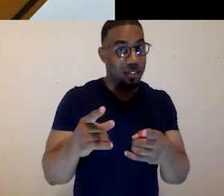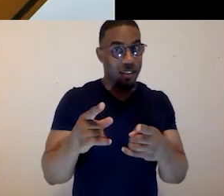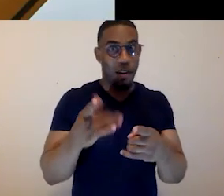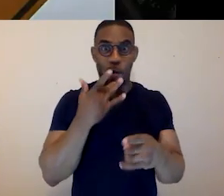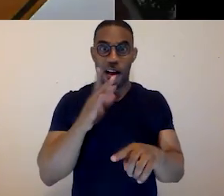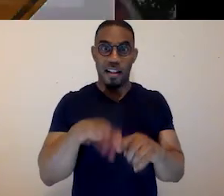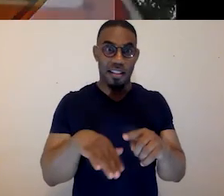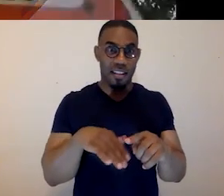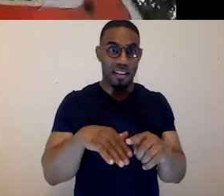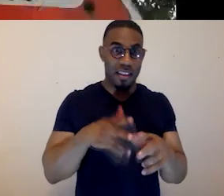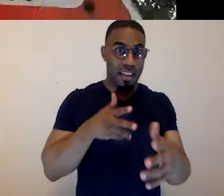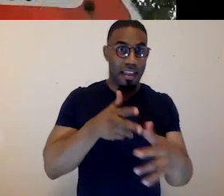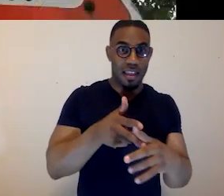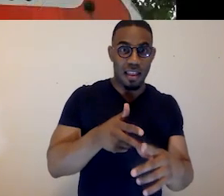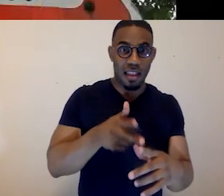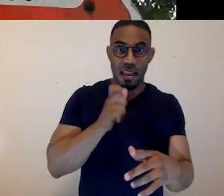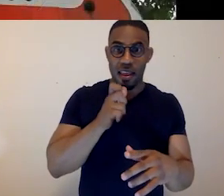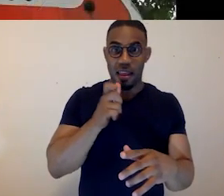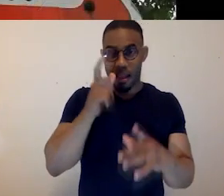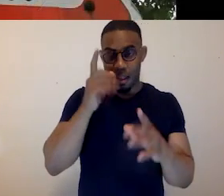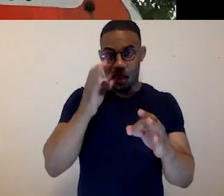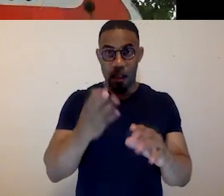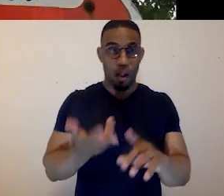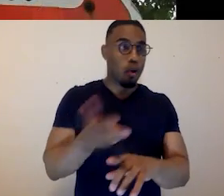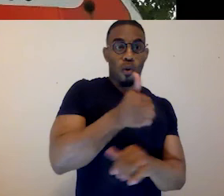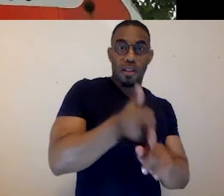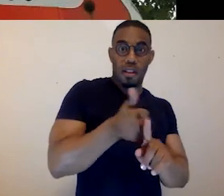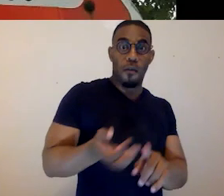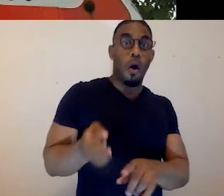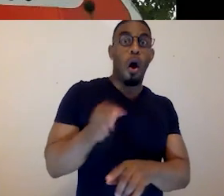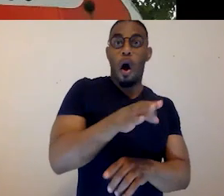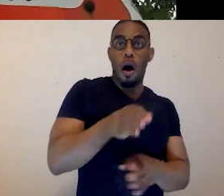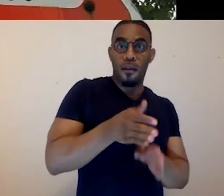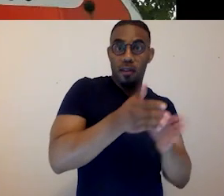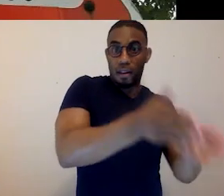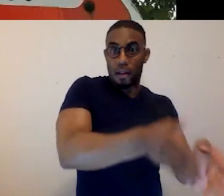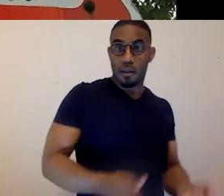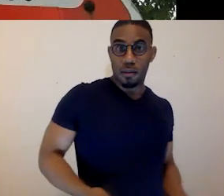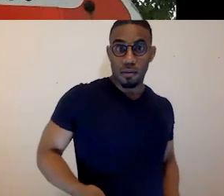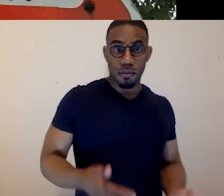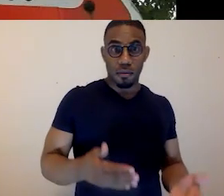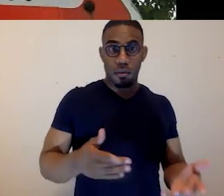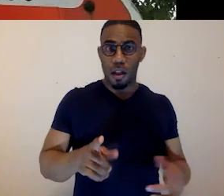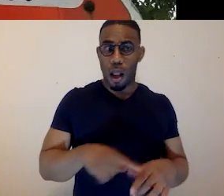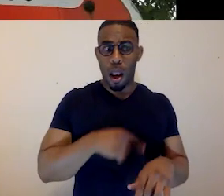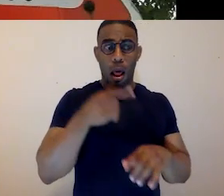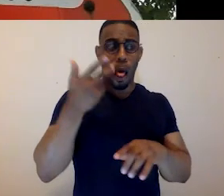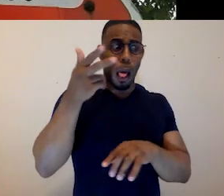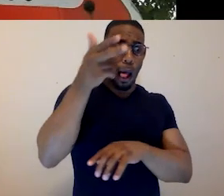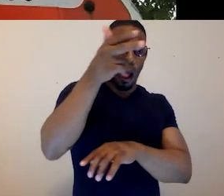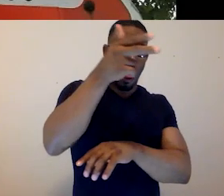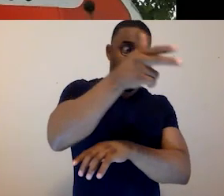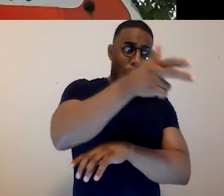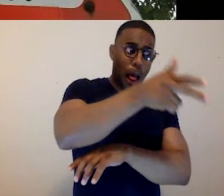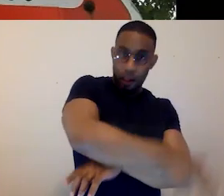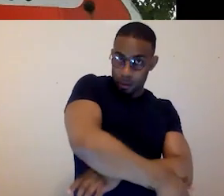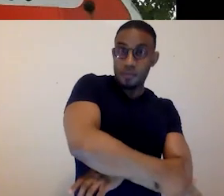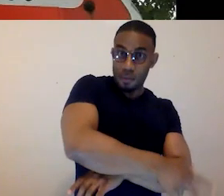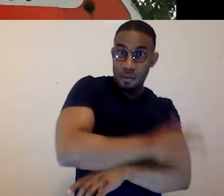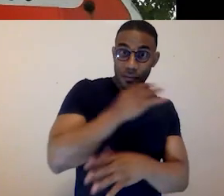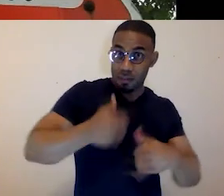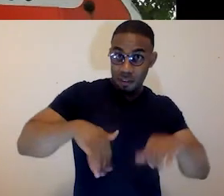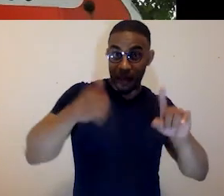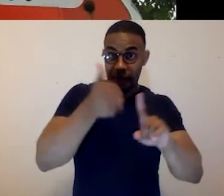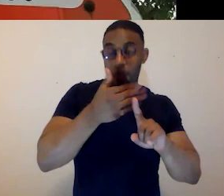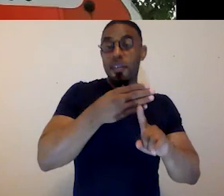Rather than hitting the child, it could choose to throw itself off the cliff. And it's a long, long way down. It would be sacrificing